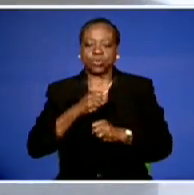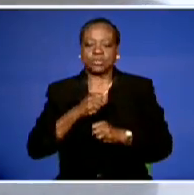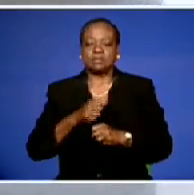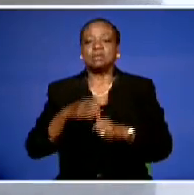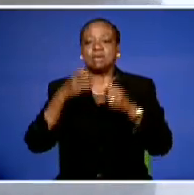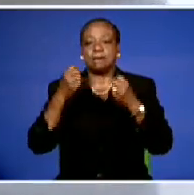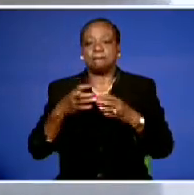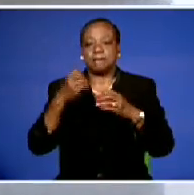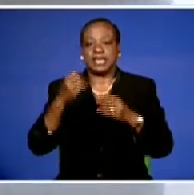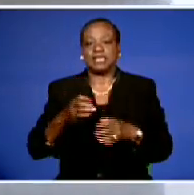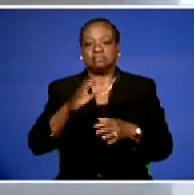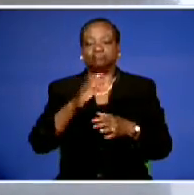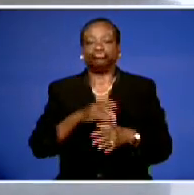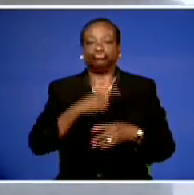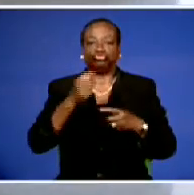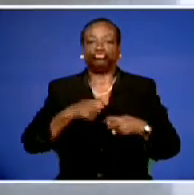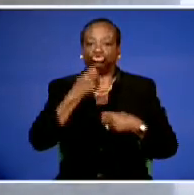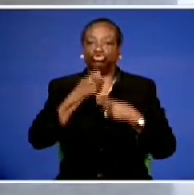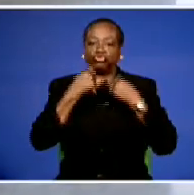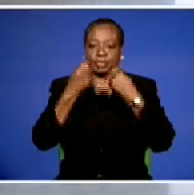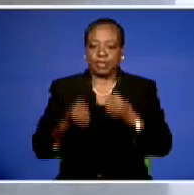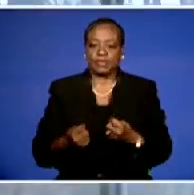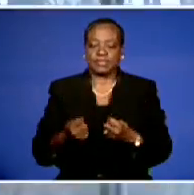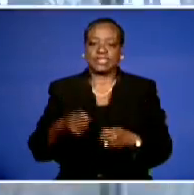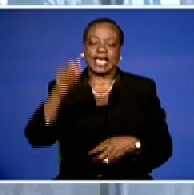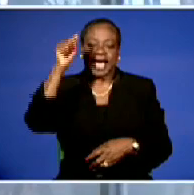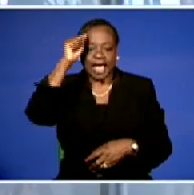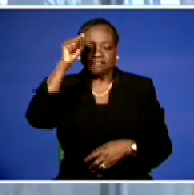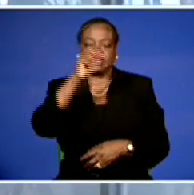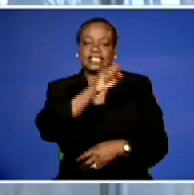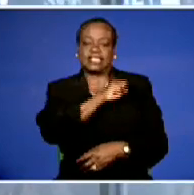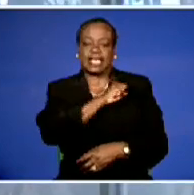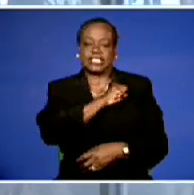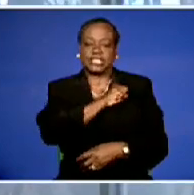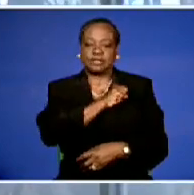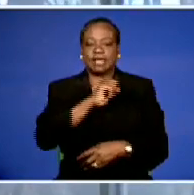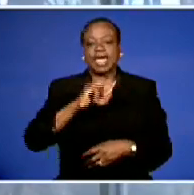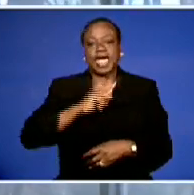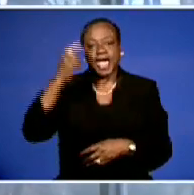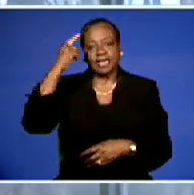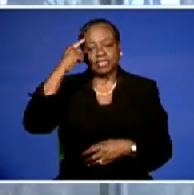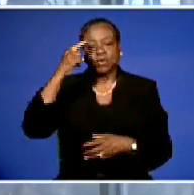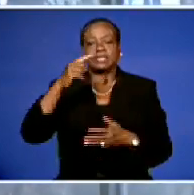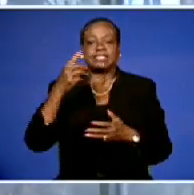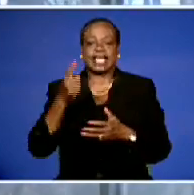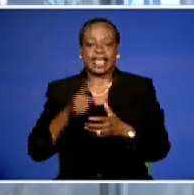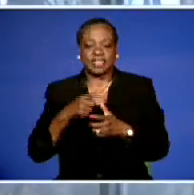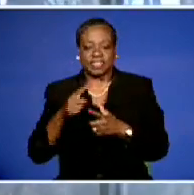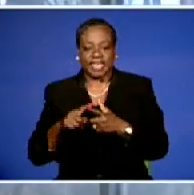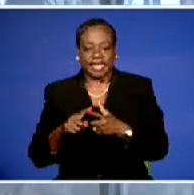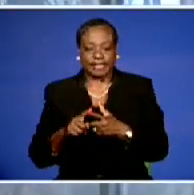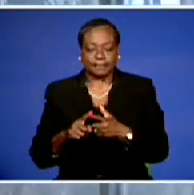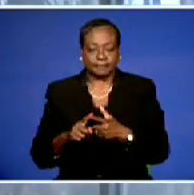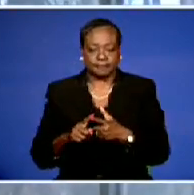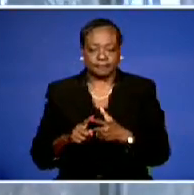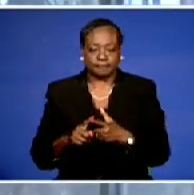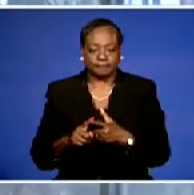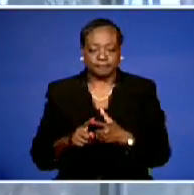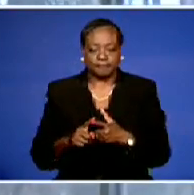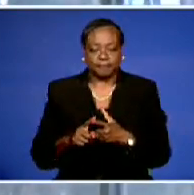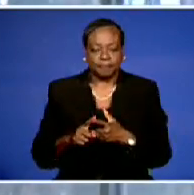boxing community. Former Commissioner Alvin Sargent. I thought then, and I think now, it was a tremendous feat for the